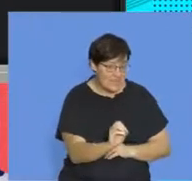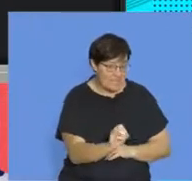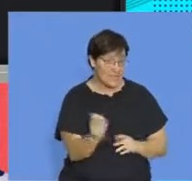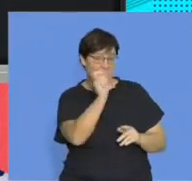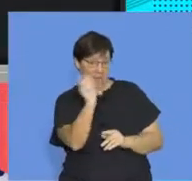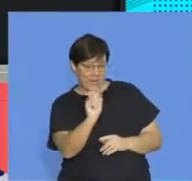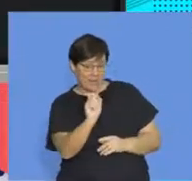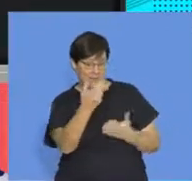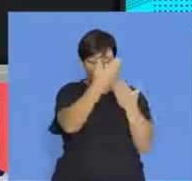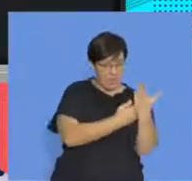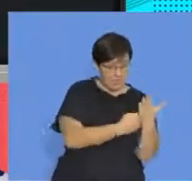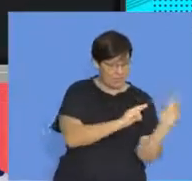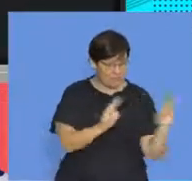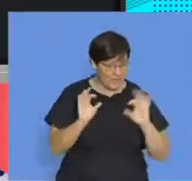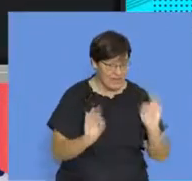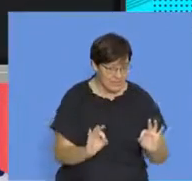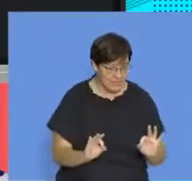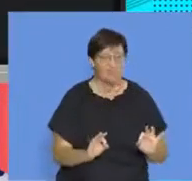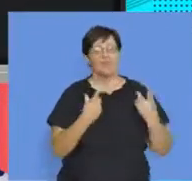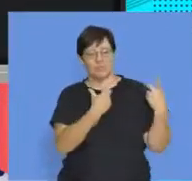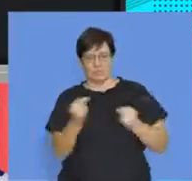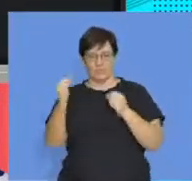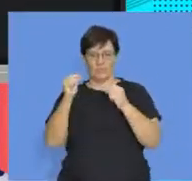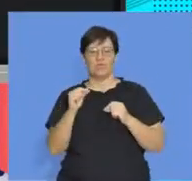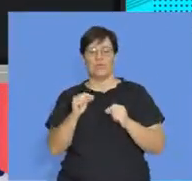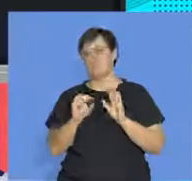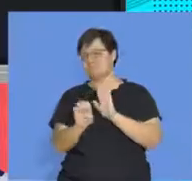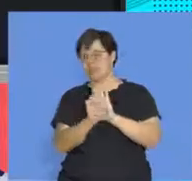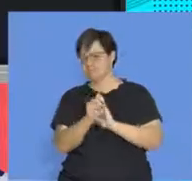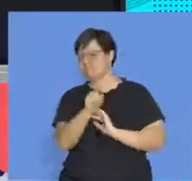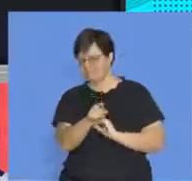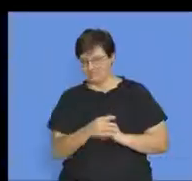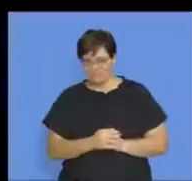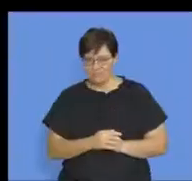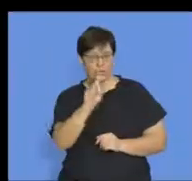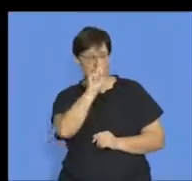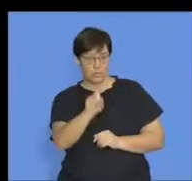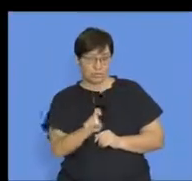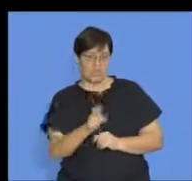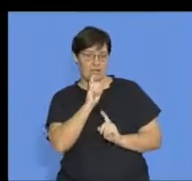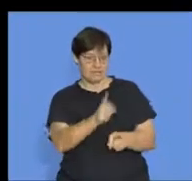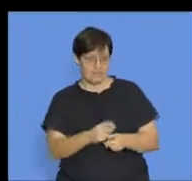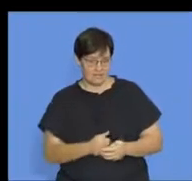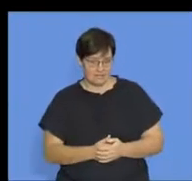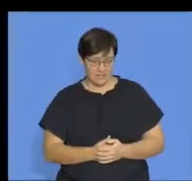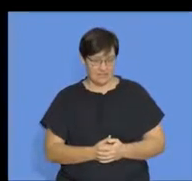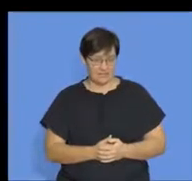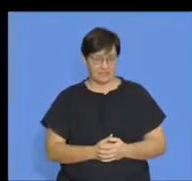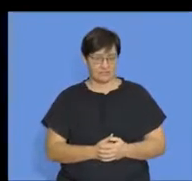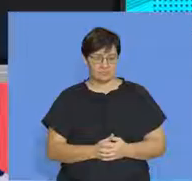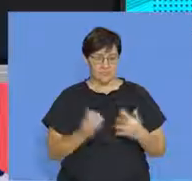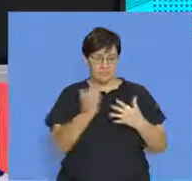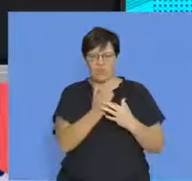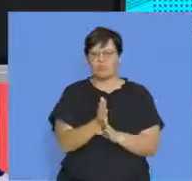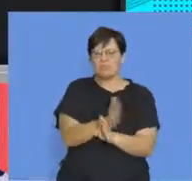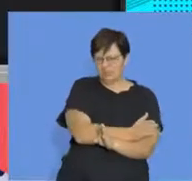pen, paper. Let's go straight into an exercise. Okay. Right, so remember before the ad break,